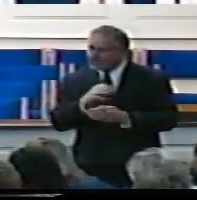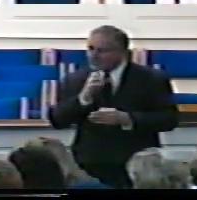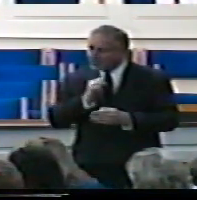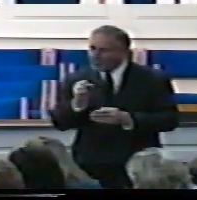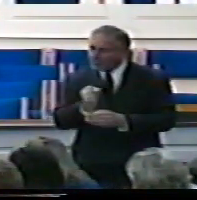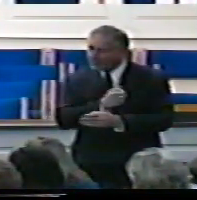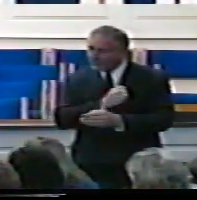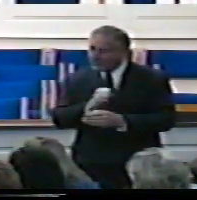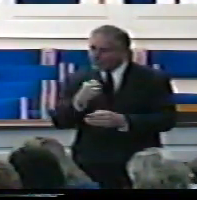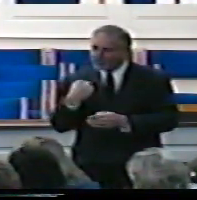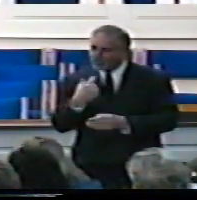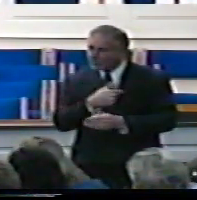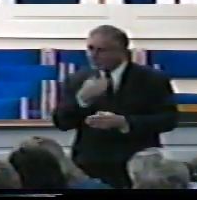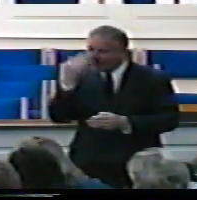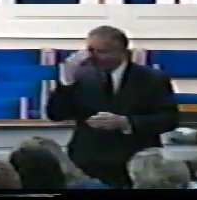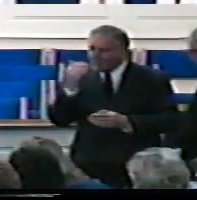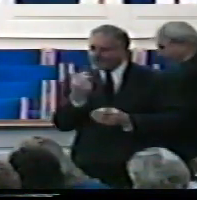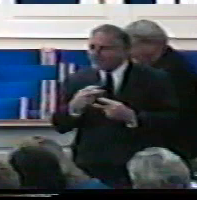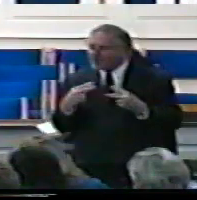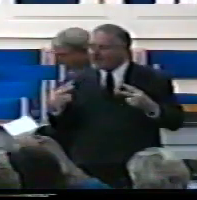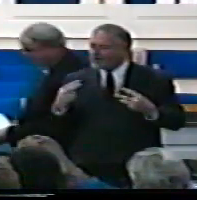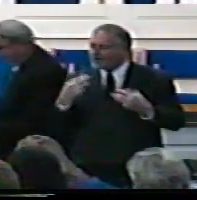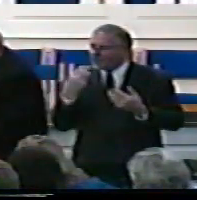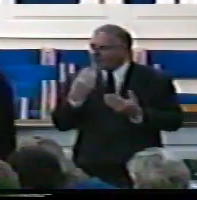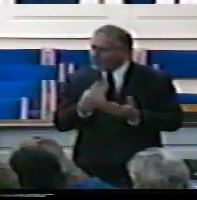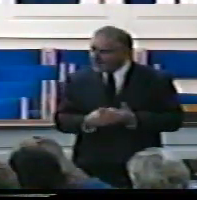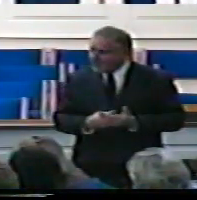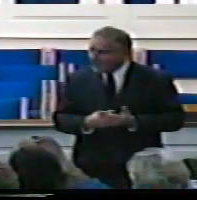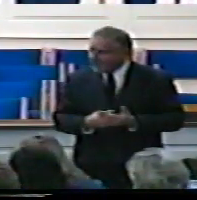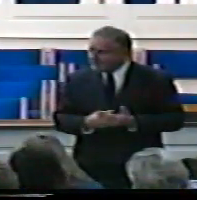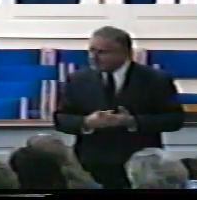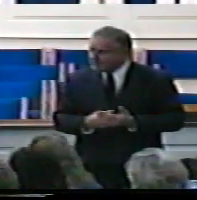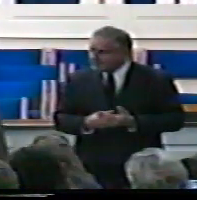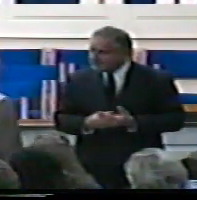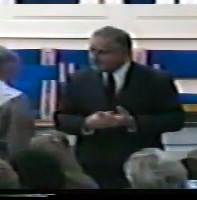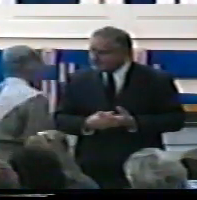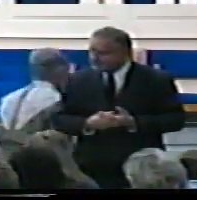know tonight very well, I believe. What number is it, Brother Rick?